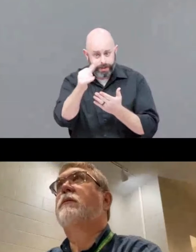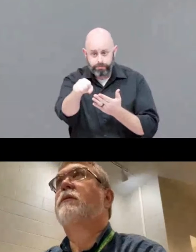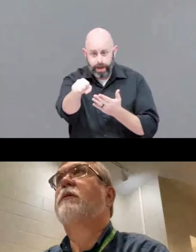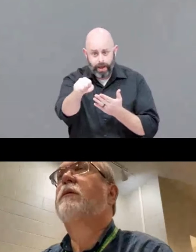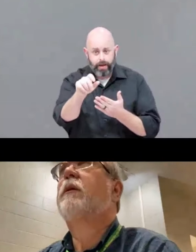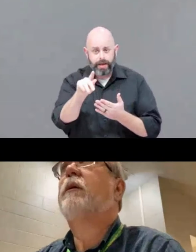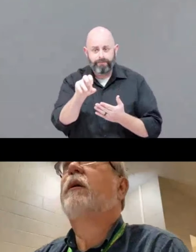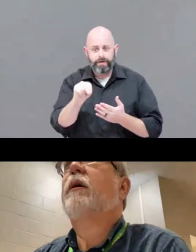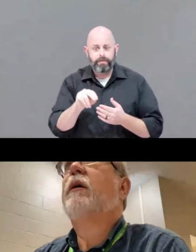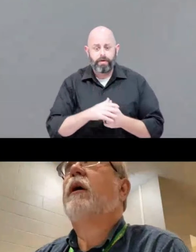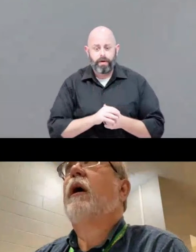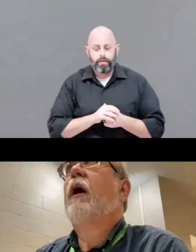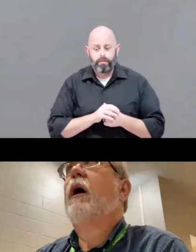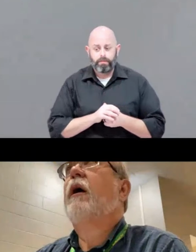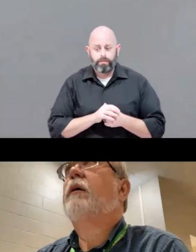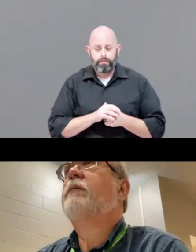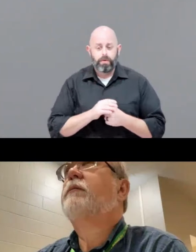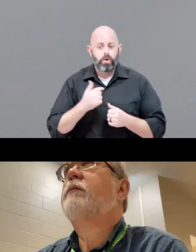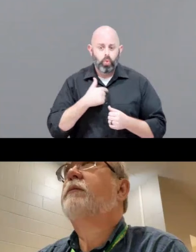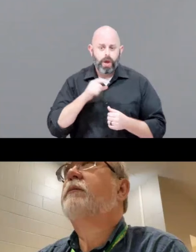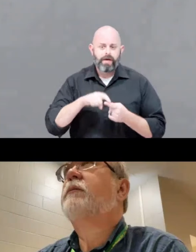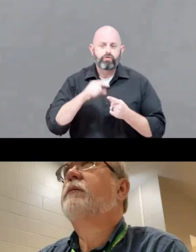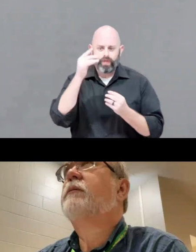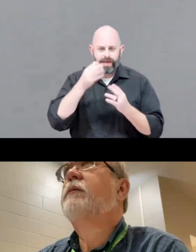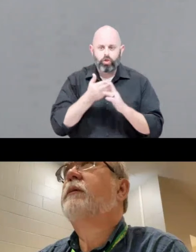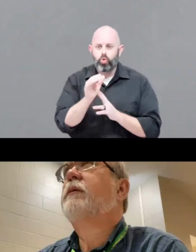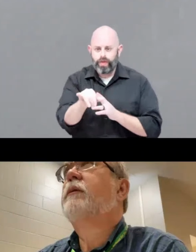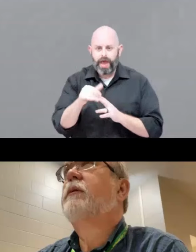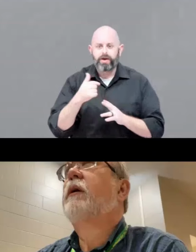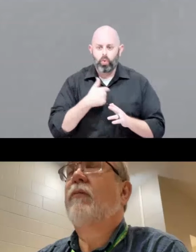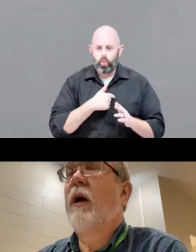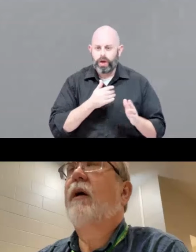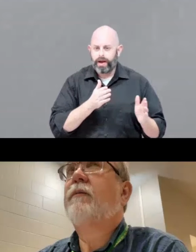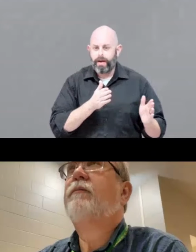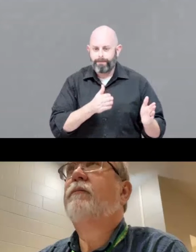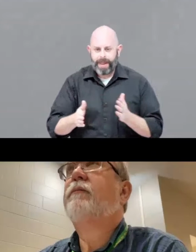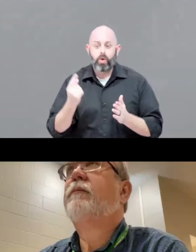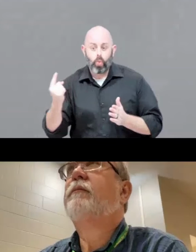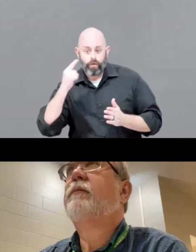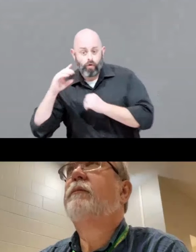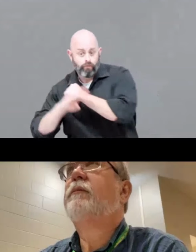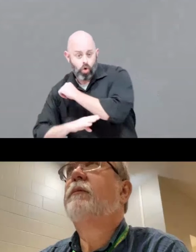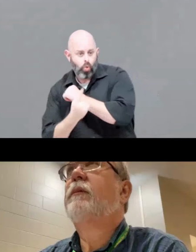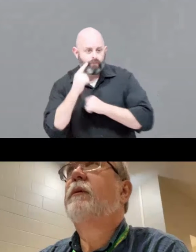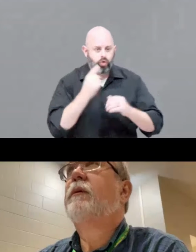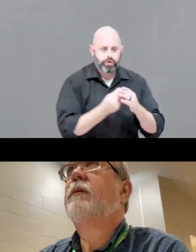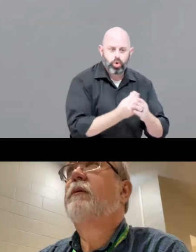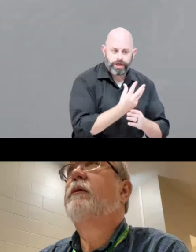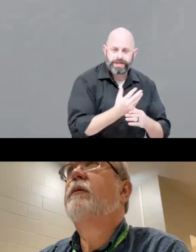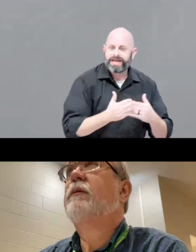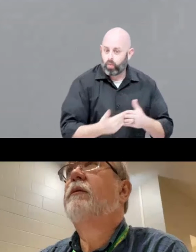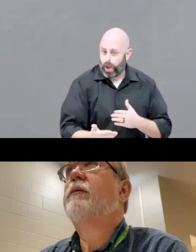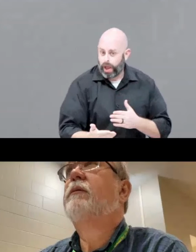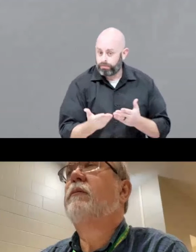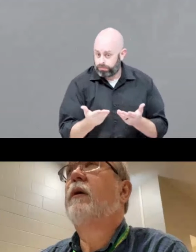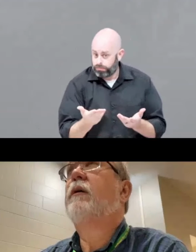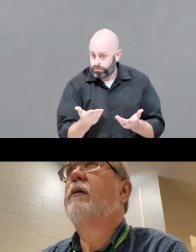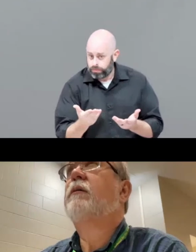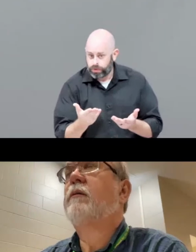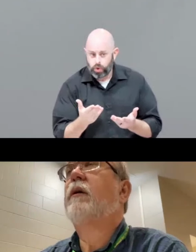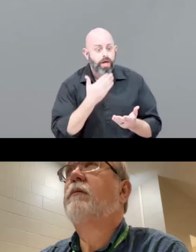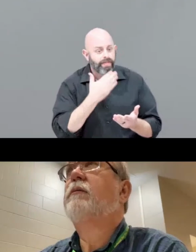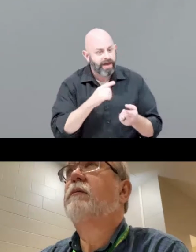Kevin. Because we have to think through that. We had planned one for the fall and one for the spring. Anyway, in our thought process,